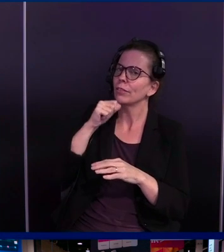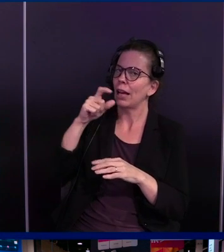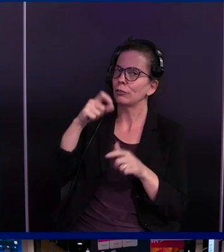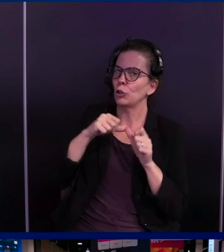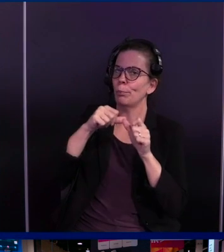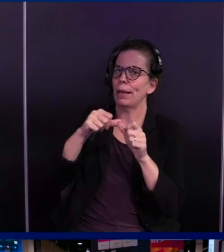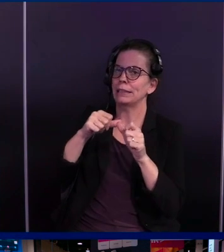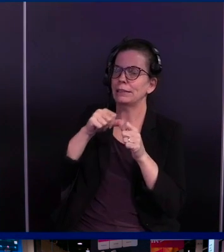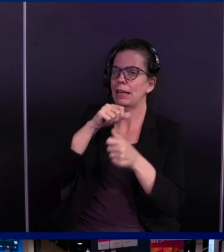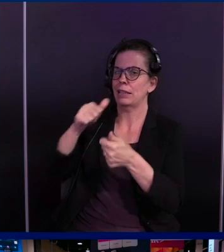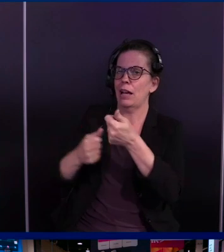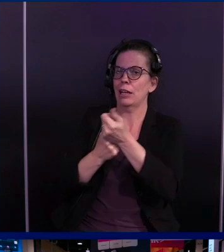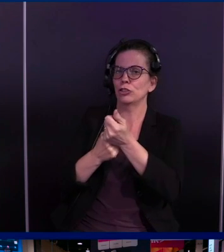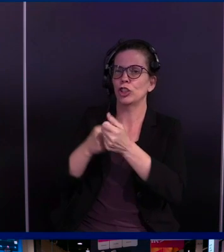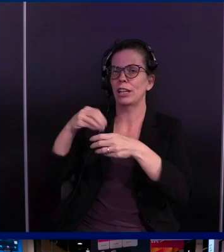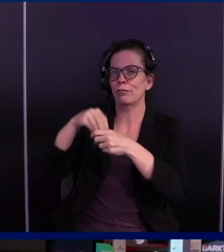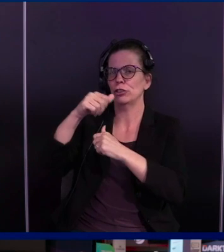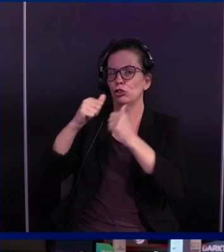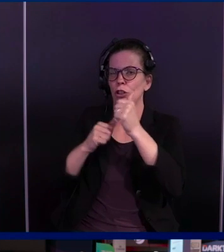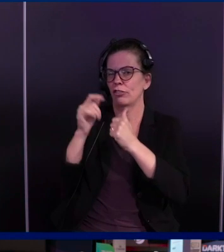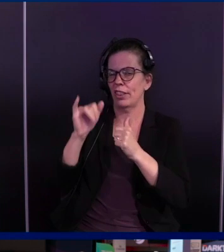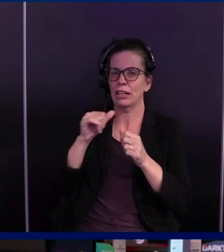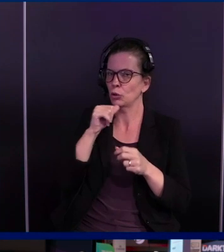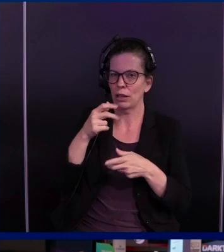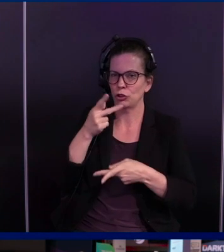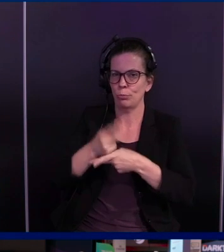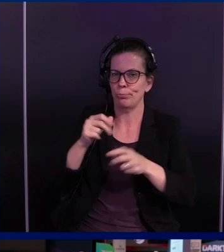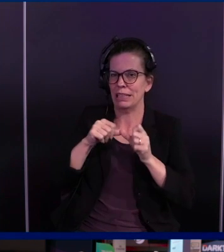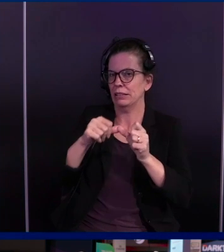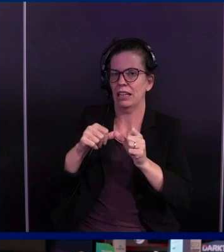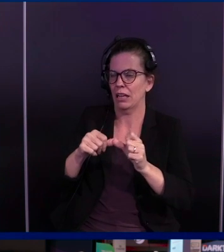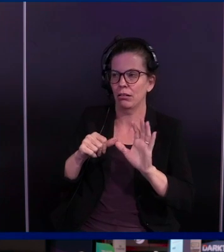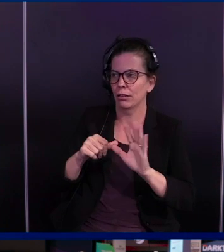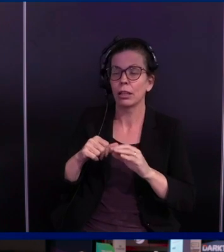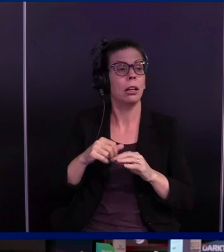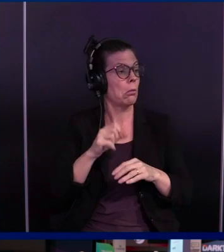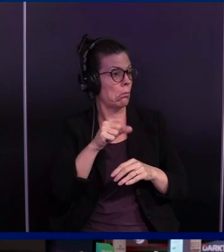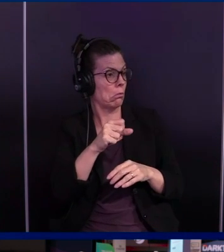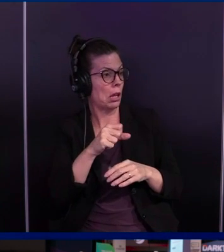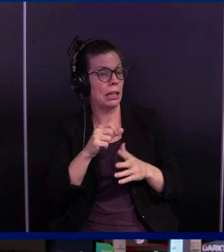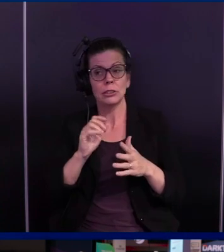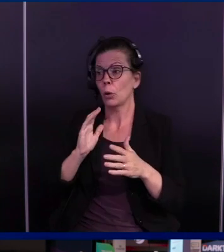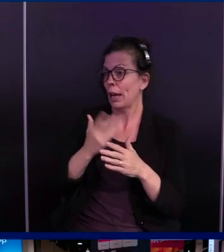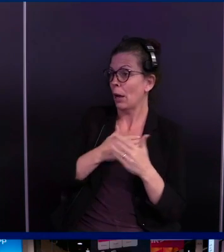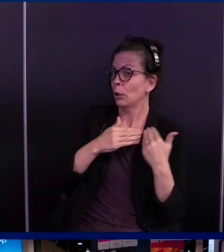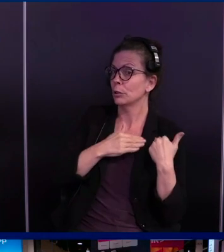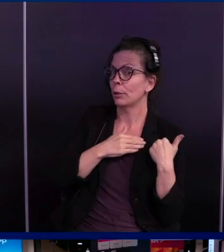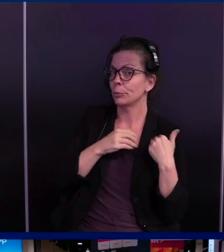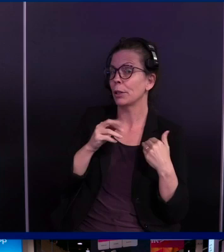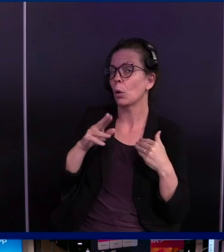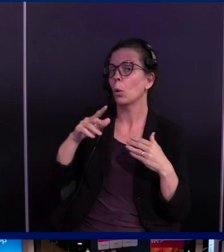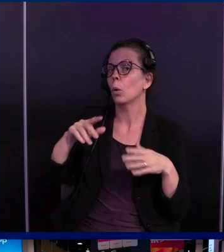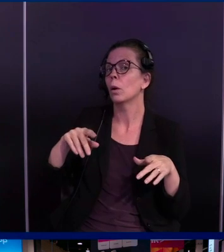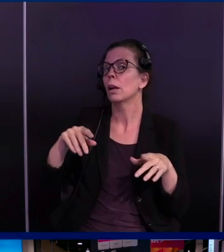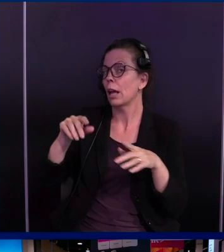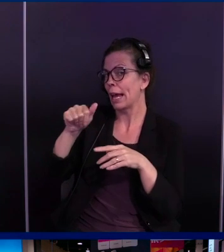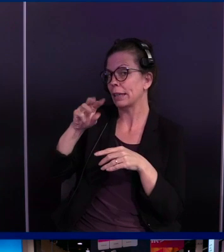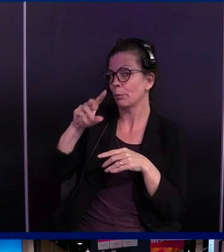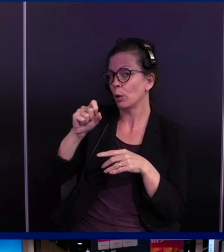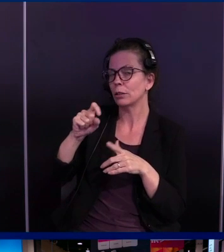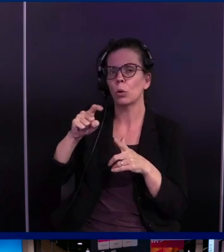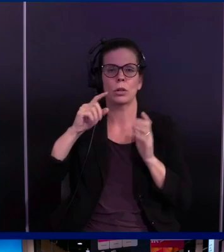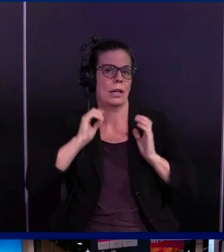maintain the underlying architect or the infrastructure for it. So Yep. yeah, So would that be our responsibility, or as in AWS, or the